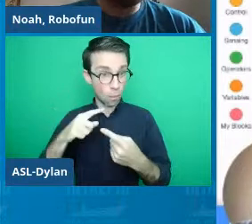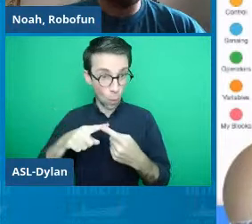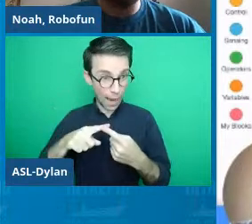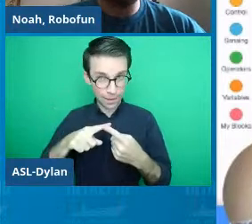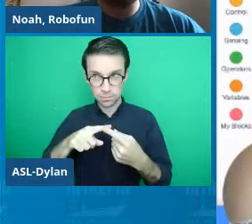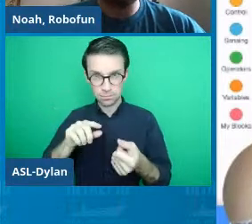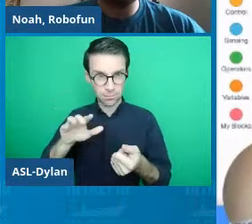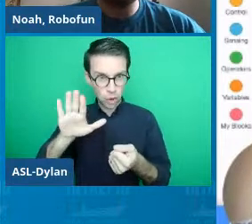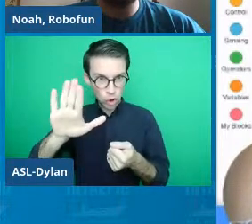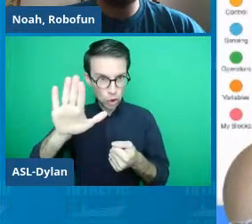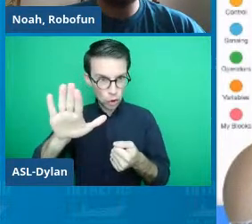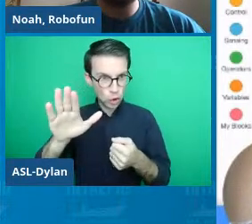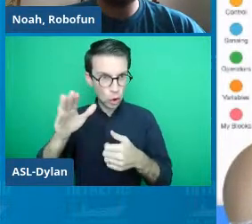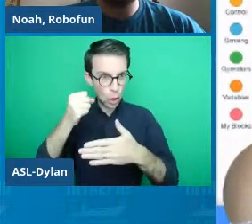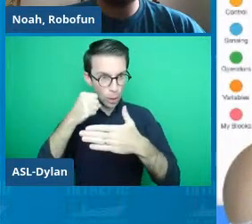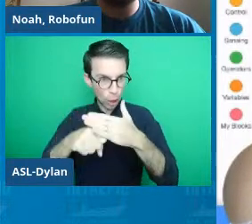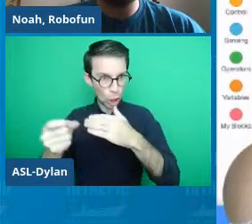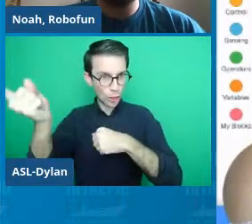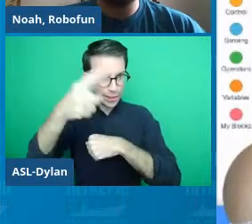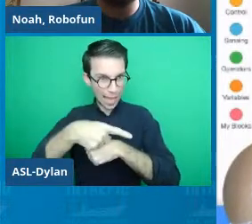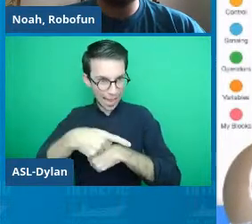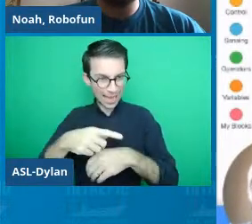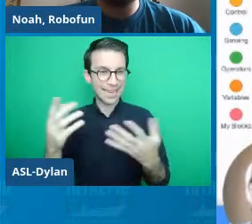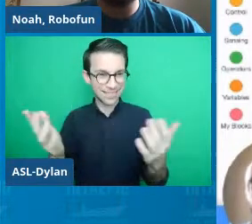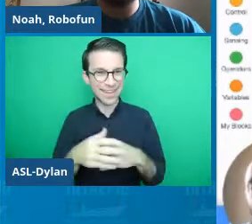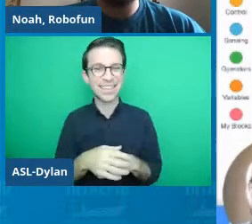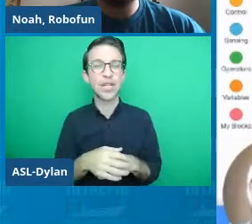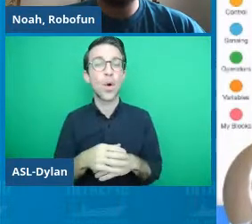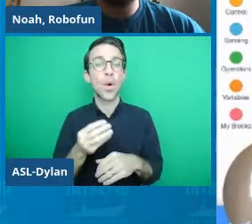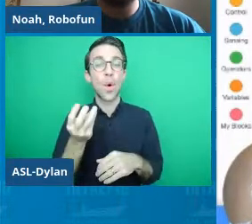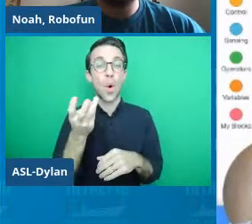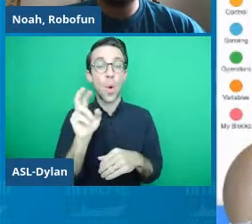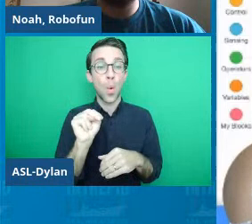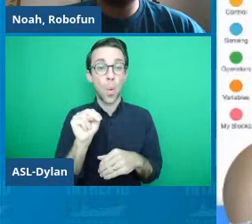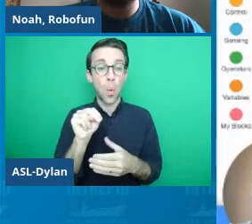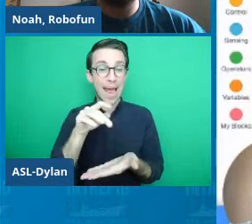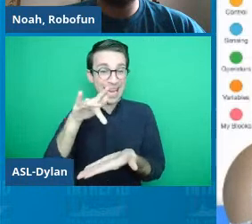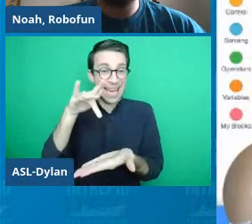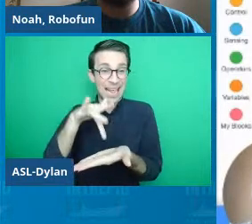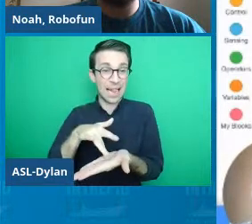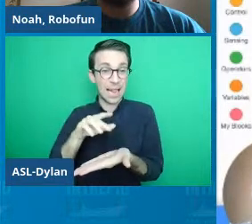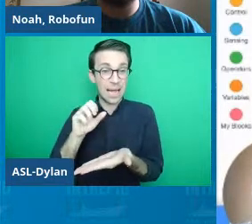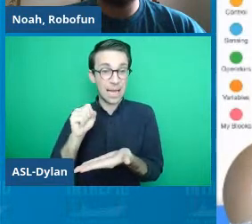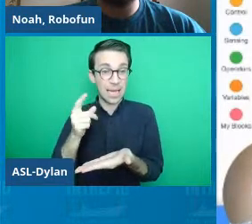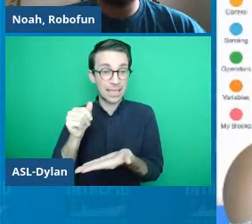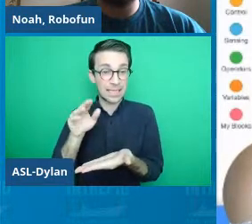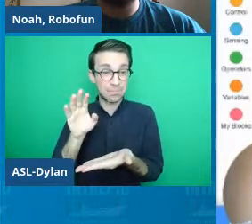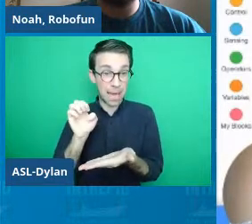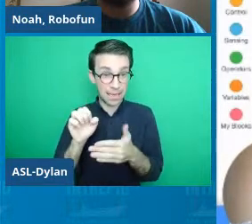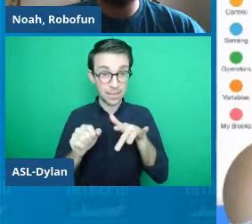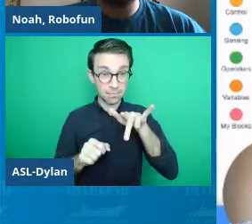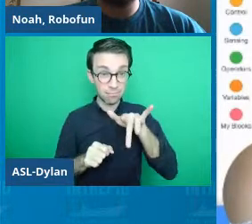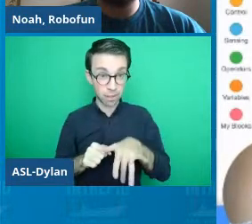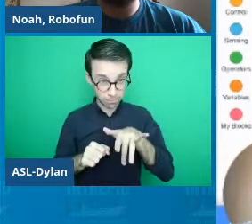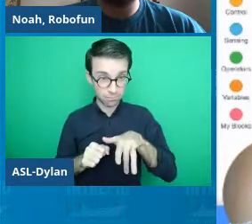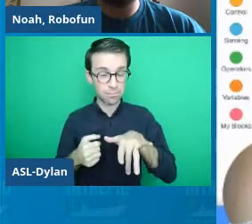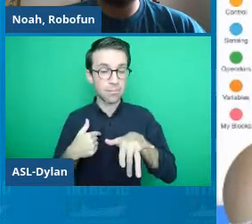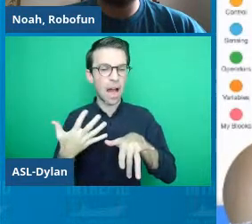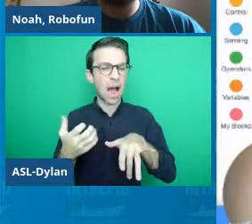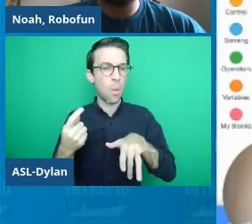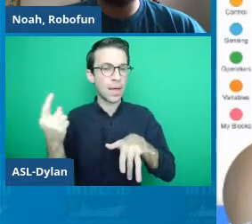want to put here is when space key is pressed. So when I push my space key on my computer, I want something to